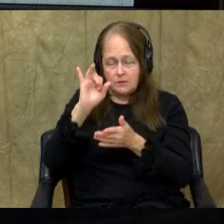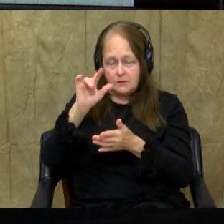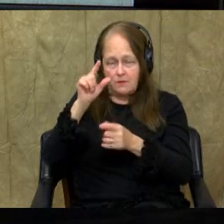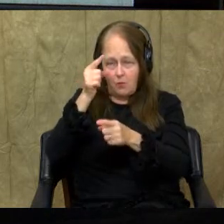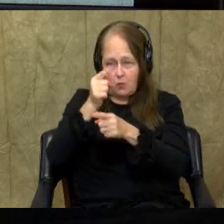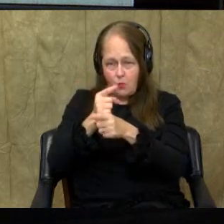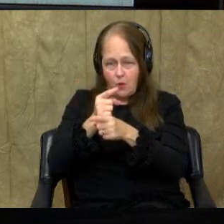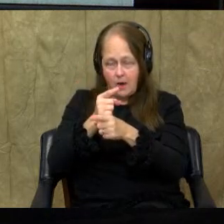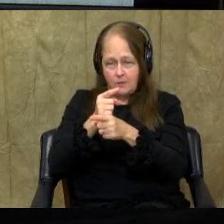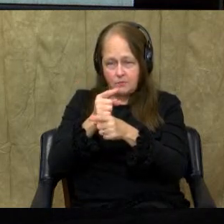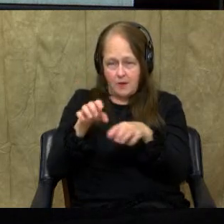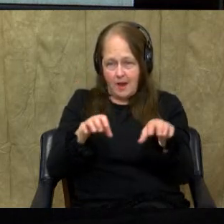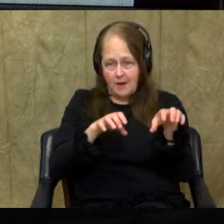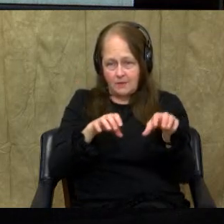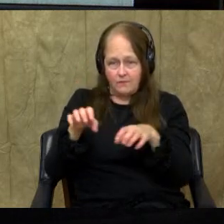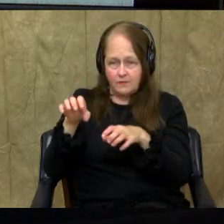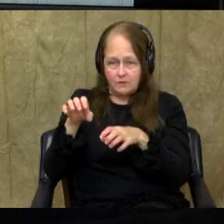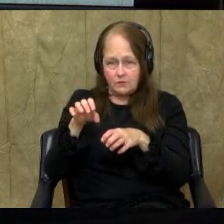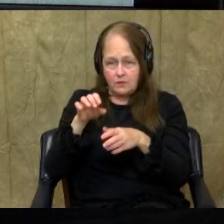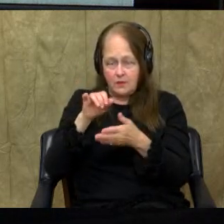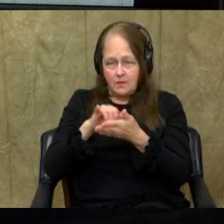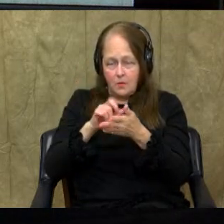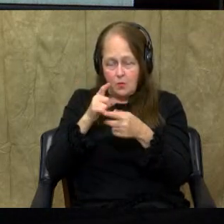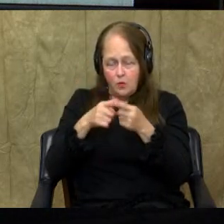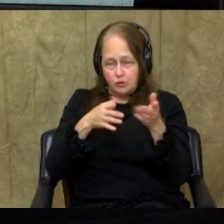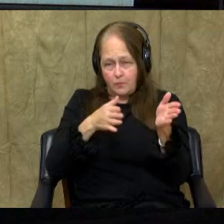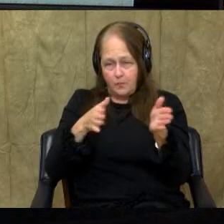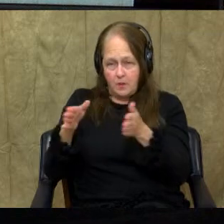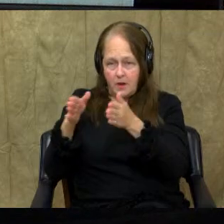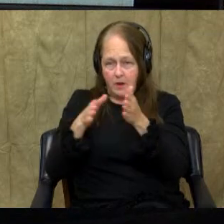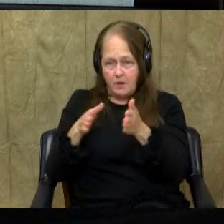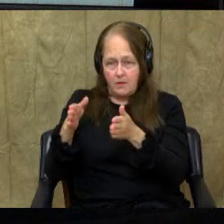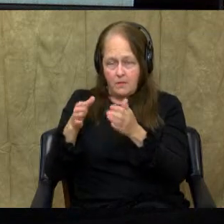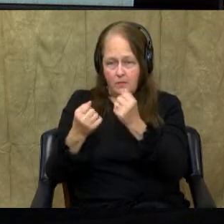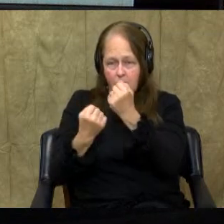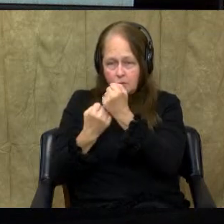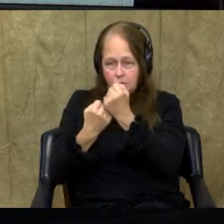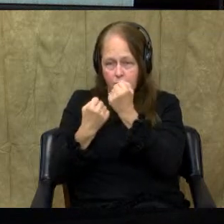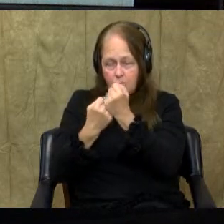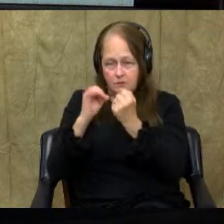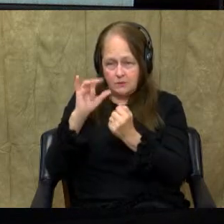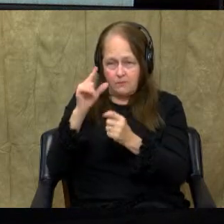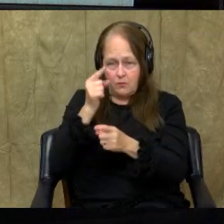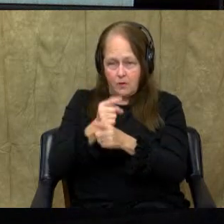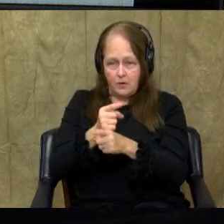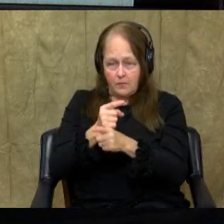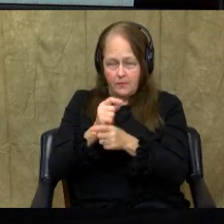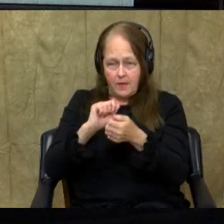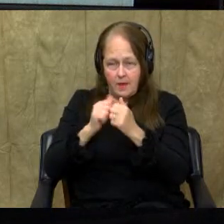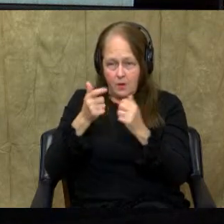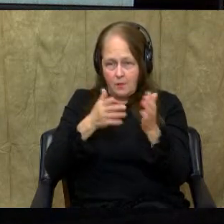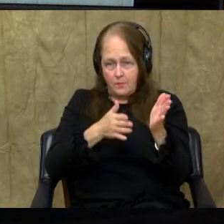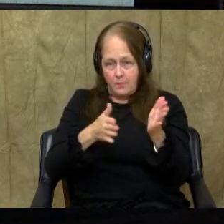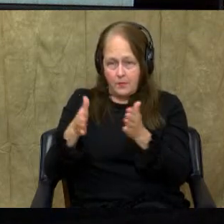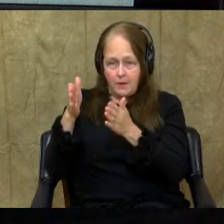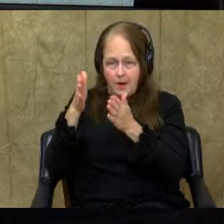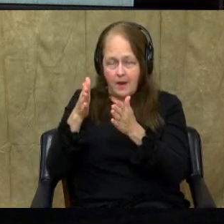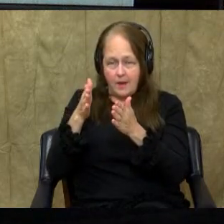Last week, I failed to tell you what critique means. My apologies. So this week, I am going to tell you this. Critique is a French